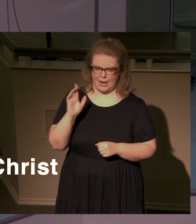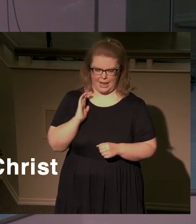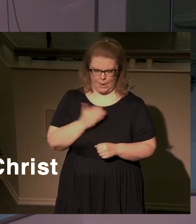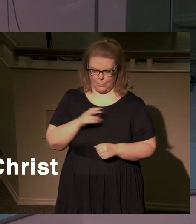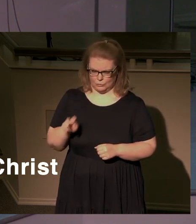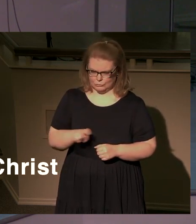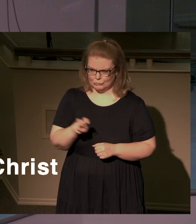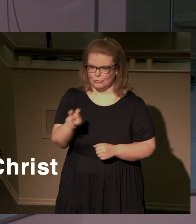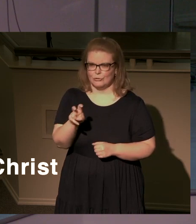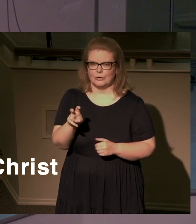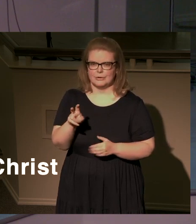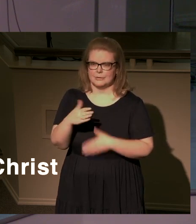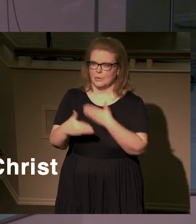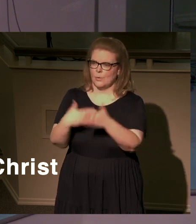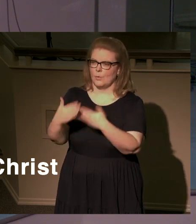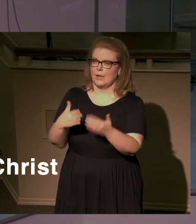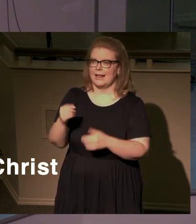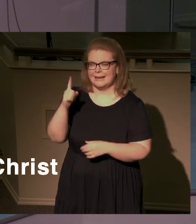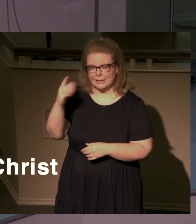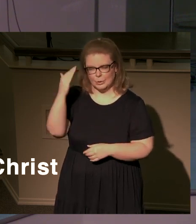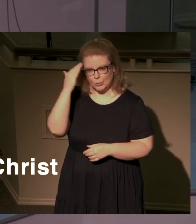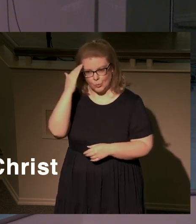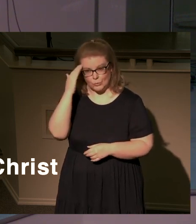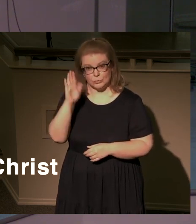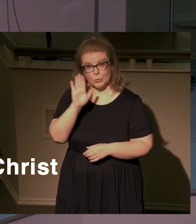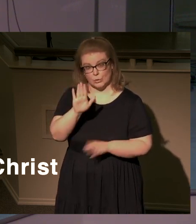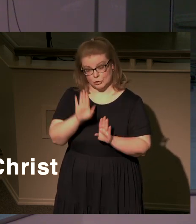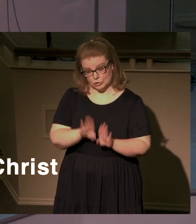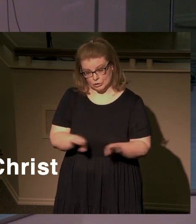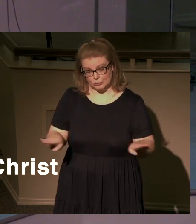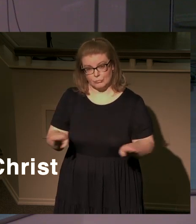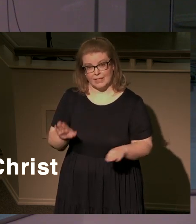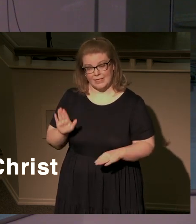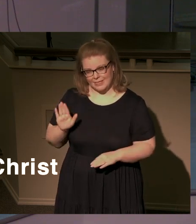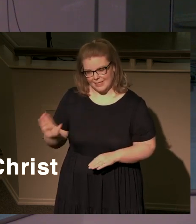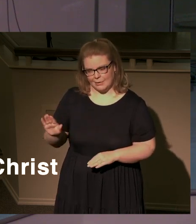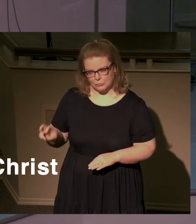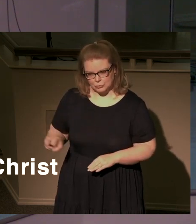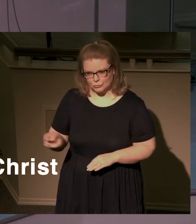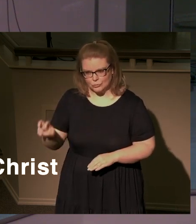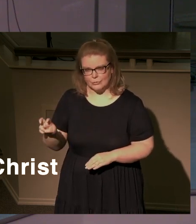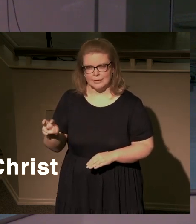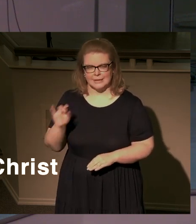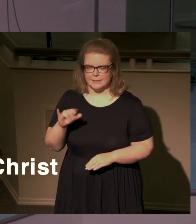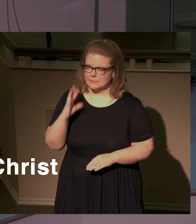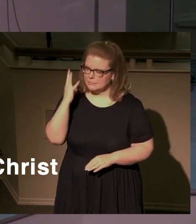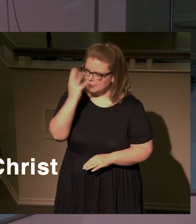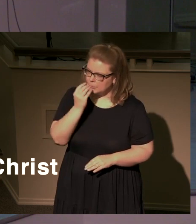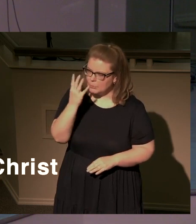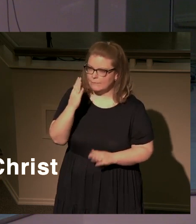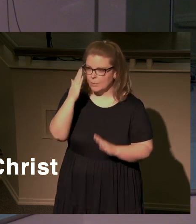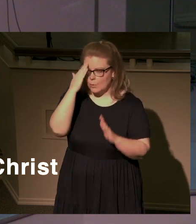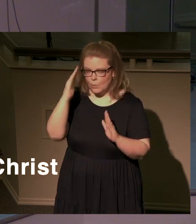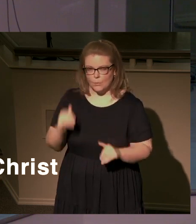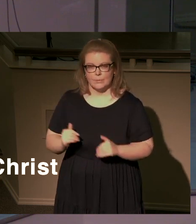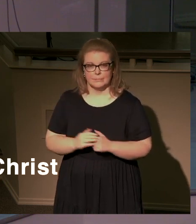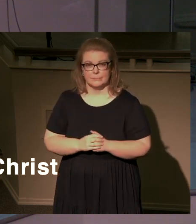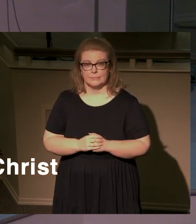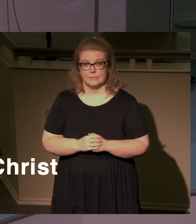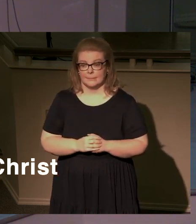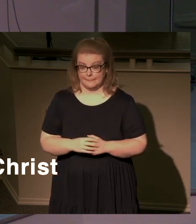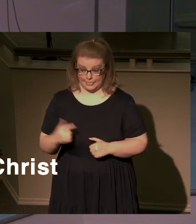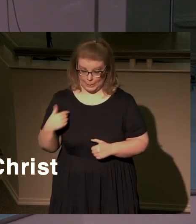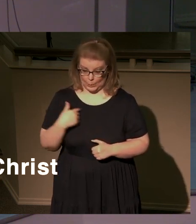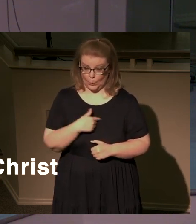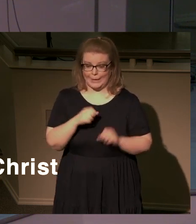He knows where He's taking the kids. And that's a beautiful hope for us, because you can get a lot of things